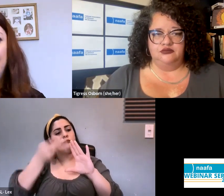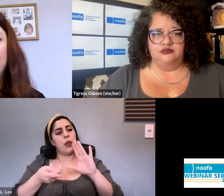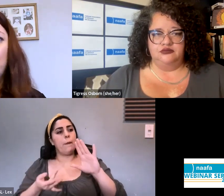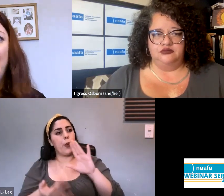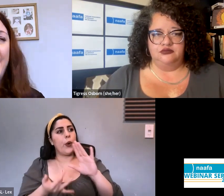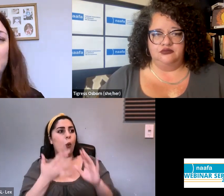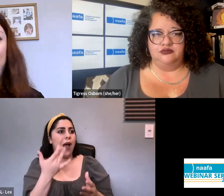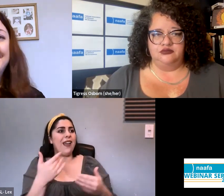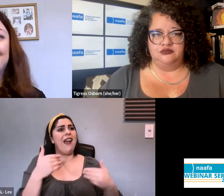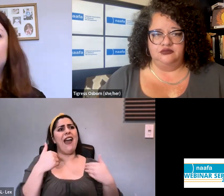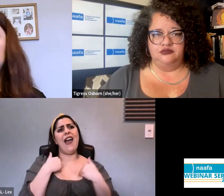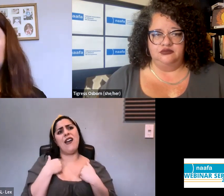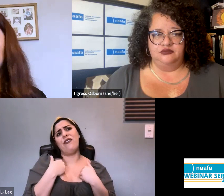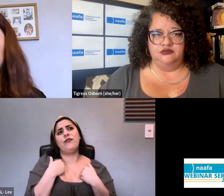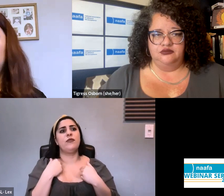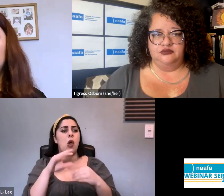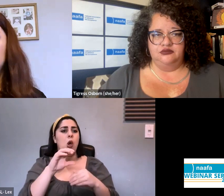from happening. We have ways of